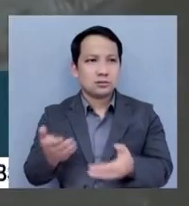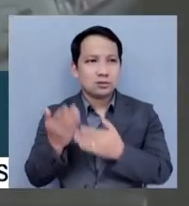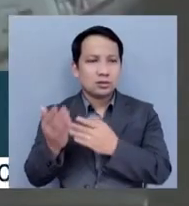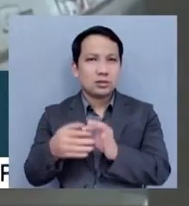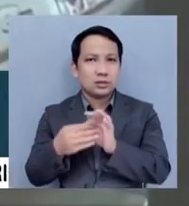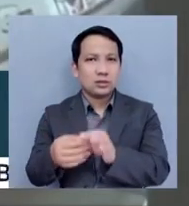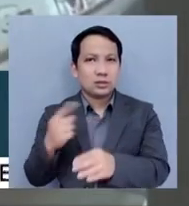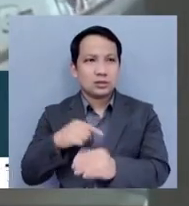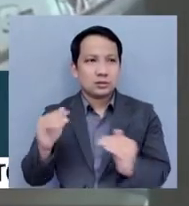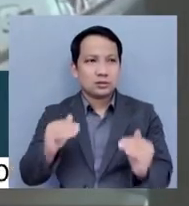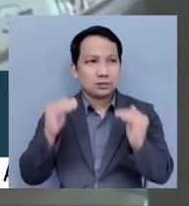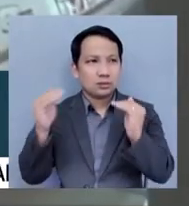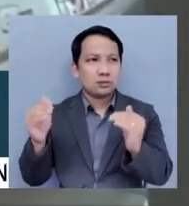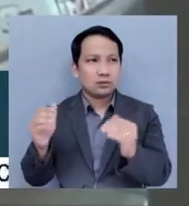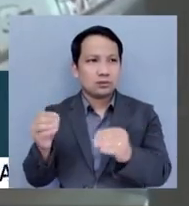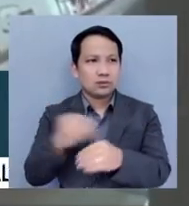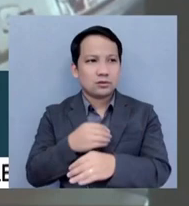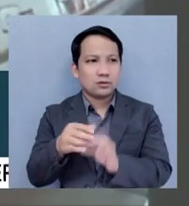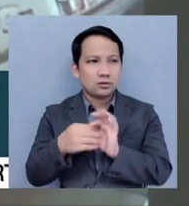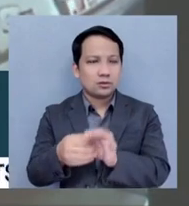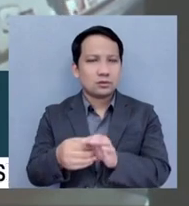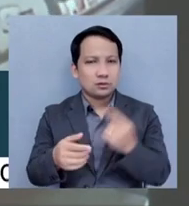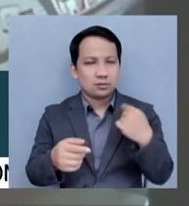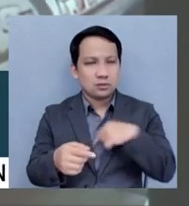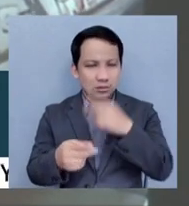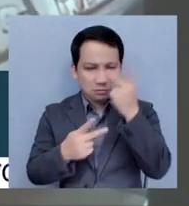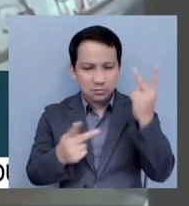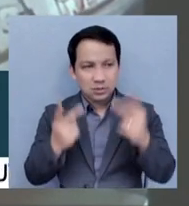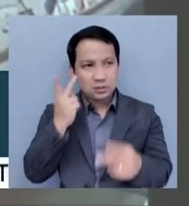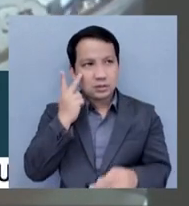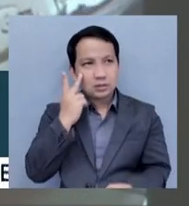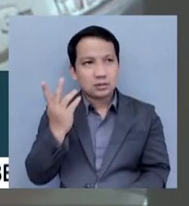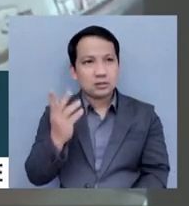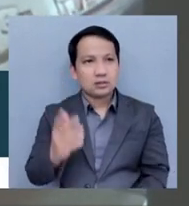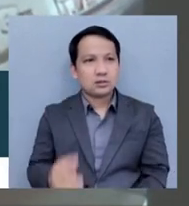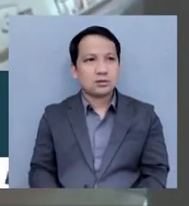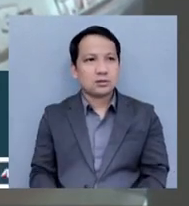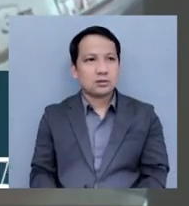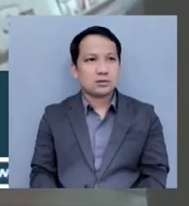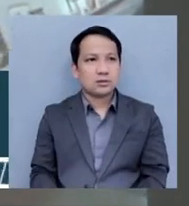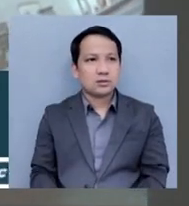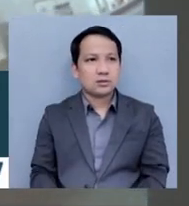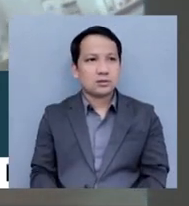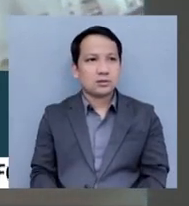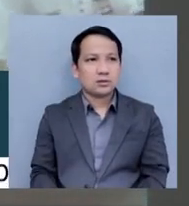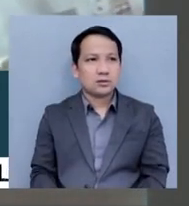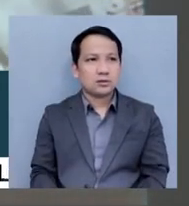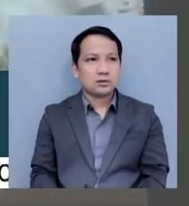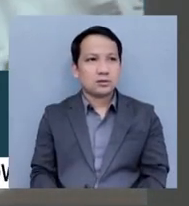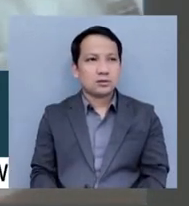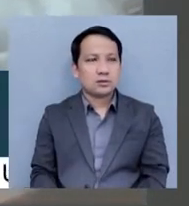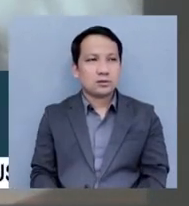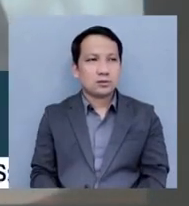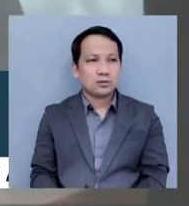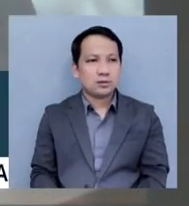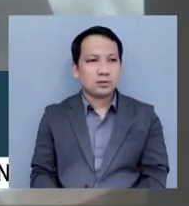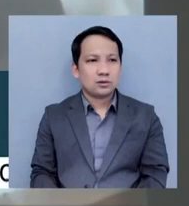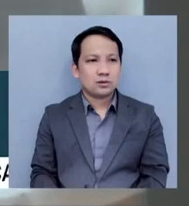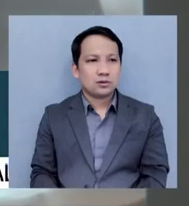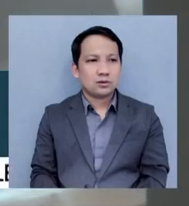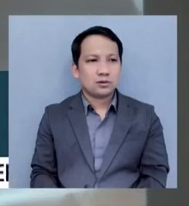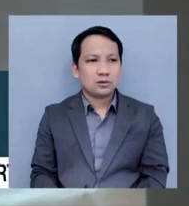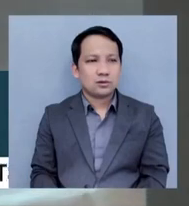higher authorities and I think in to the courts also na hindi totoo.